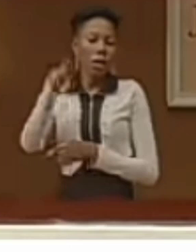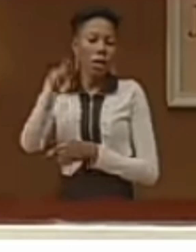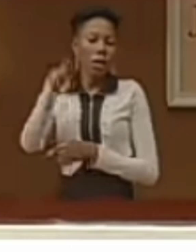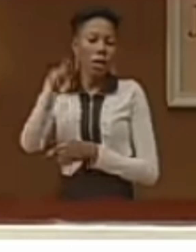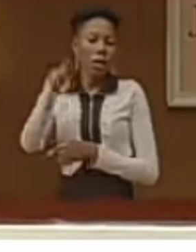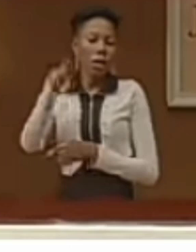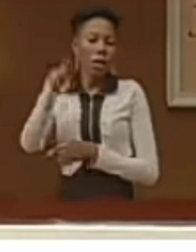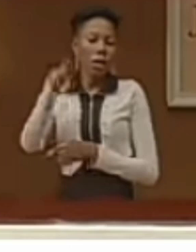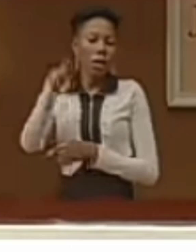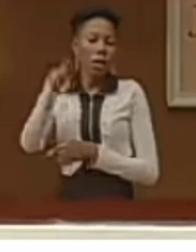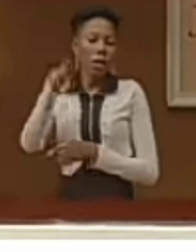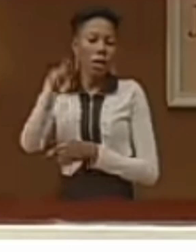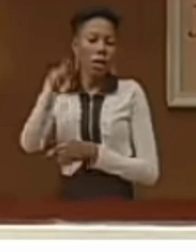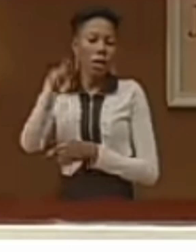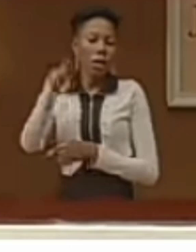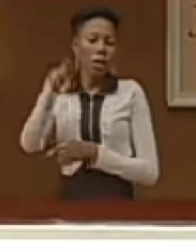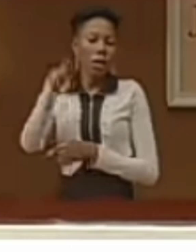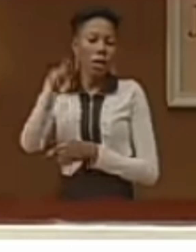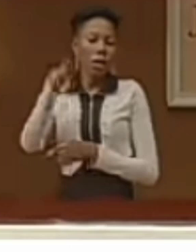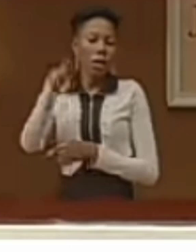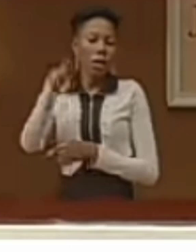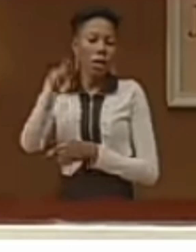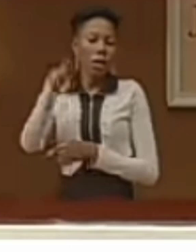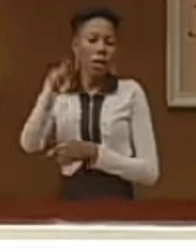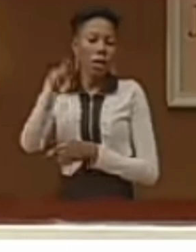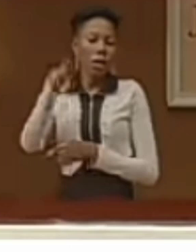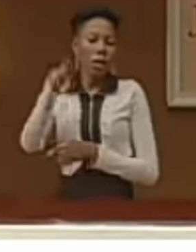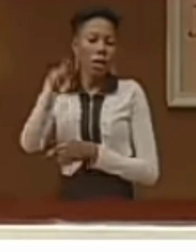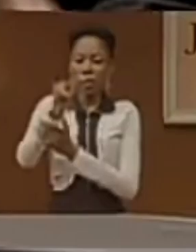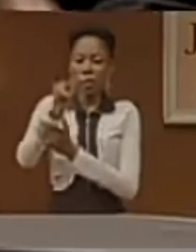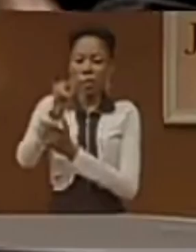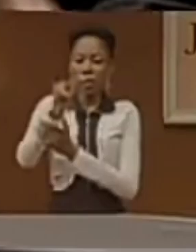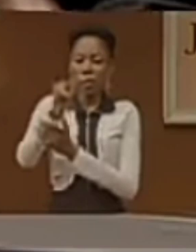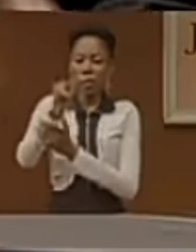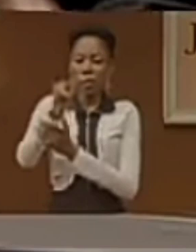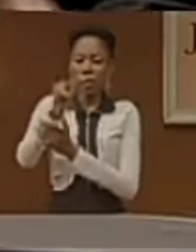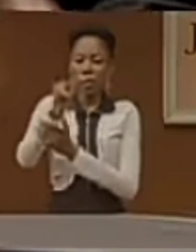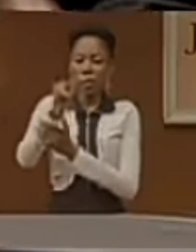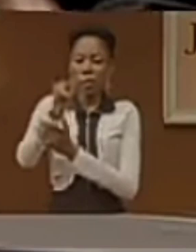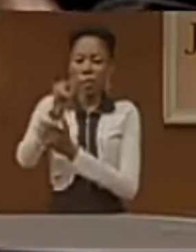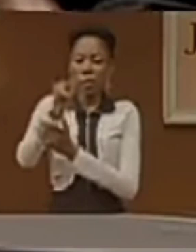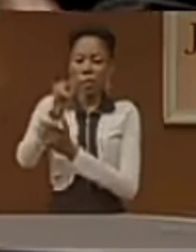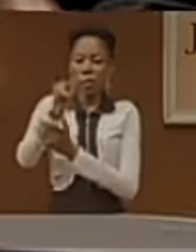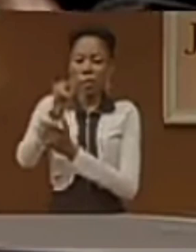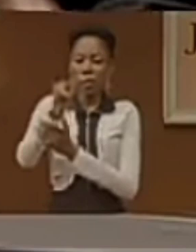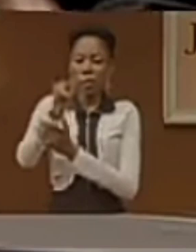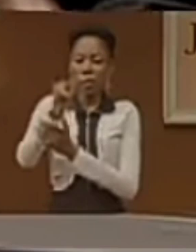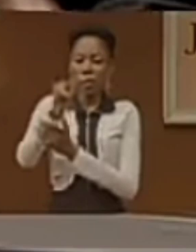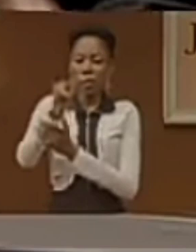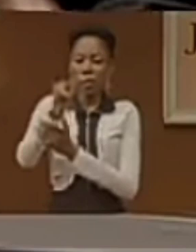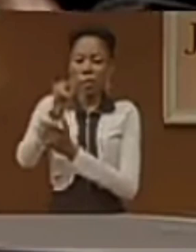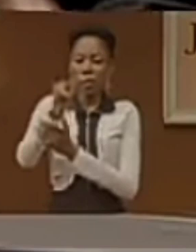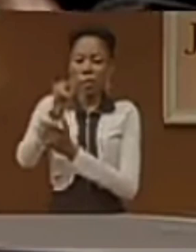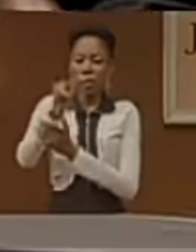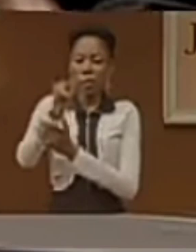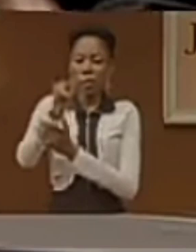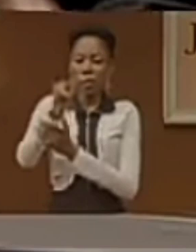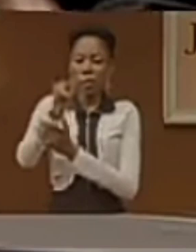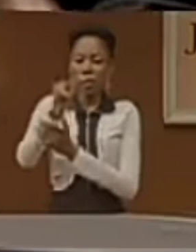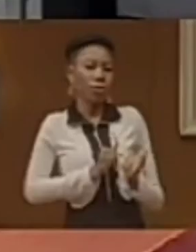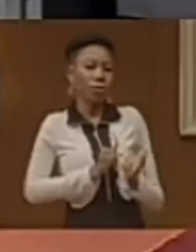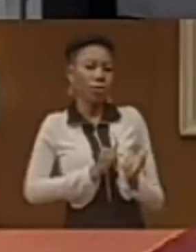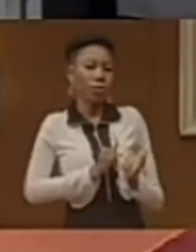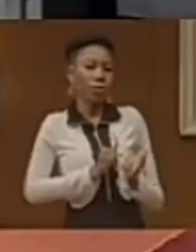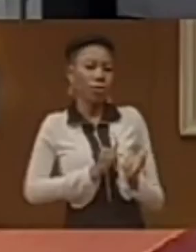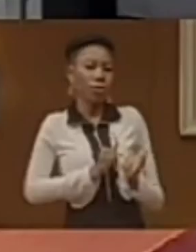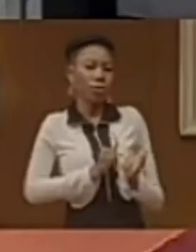that he do take care of the kids, that he do give her money, but she's the one that is violent, that she's